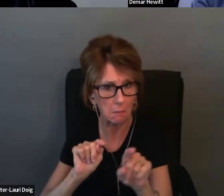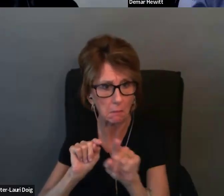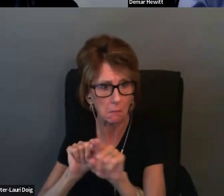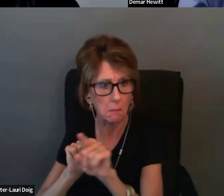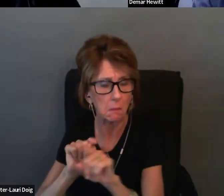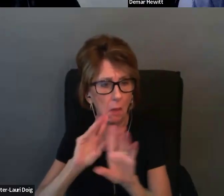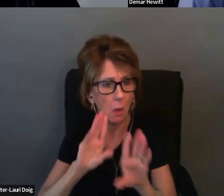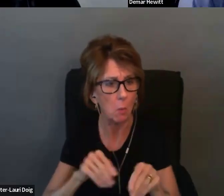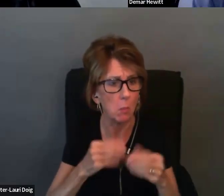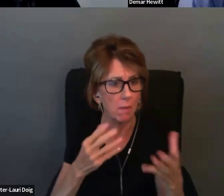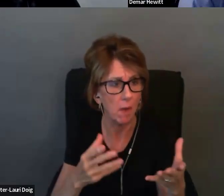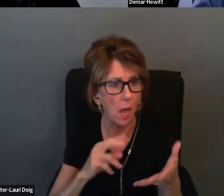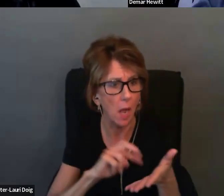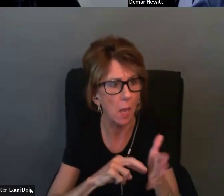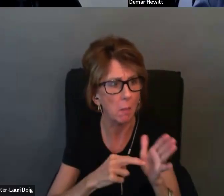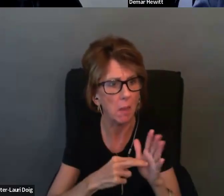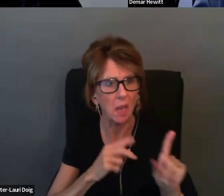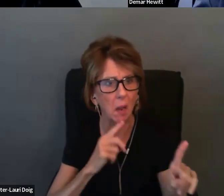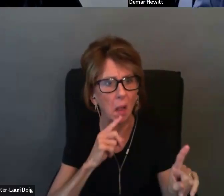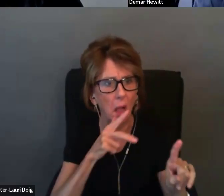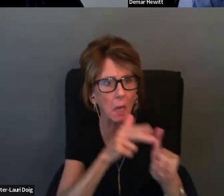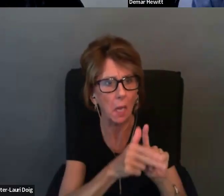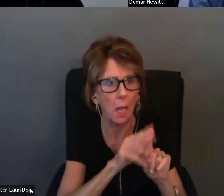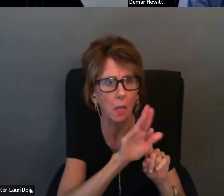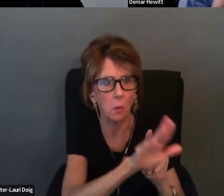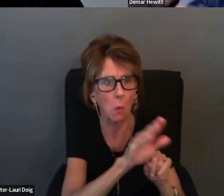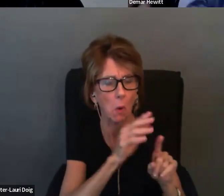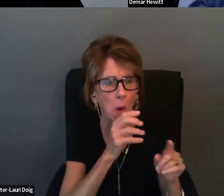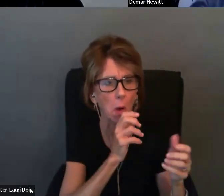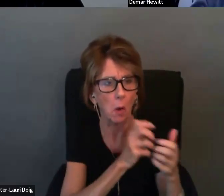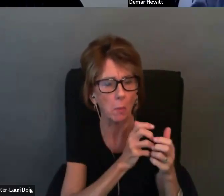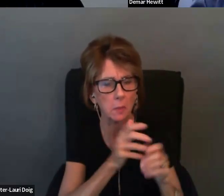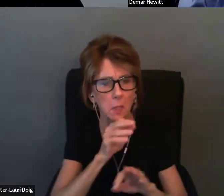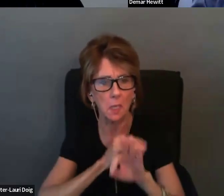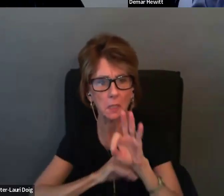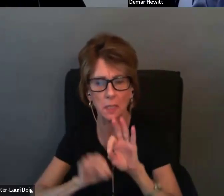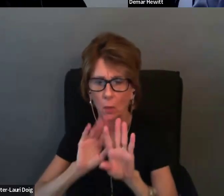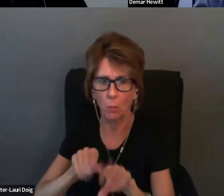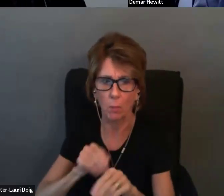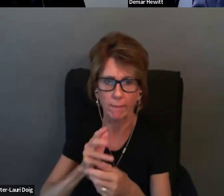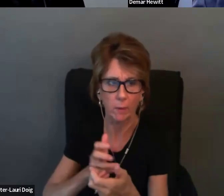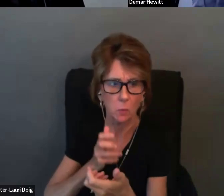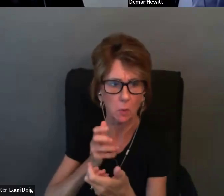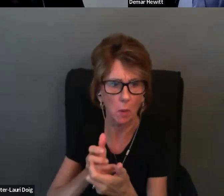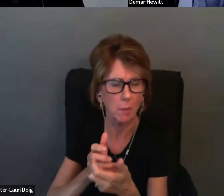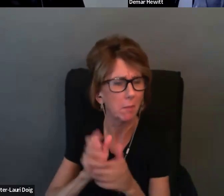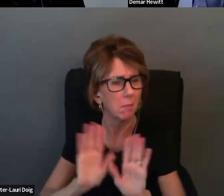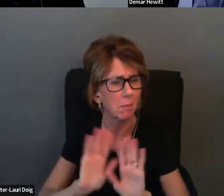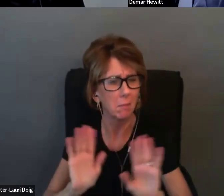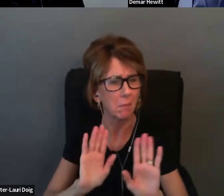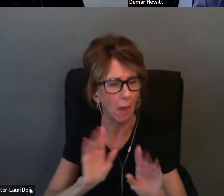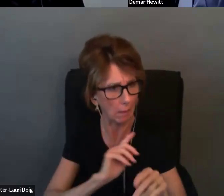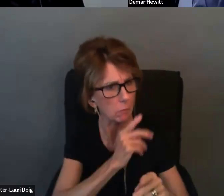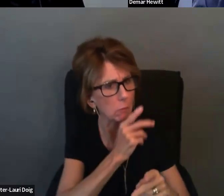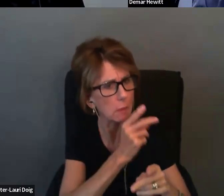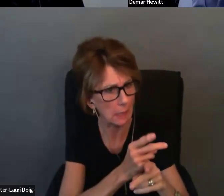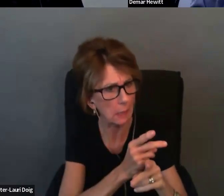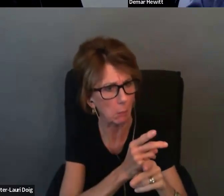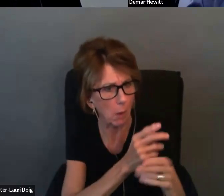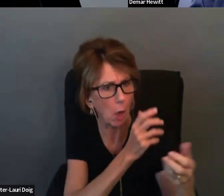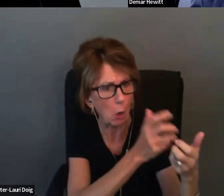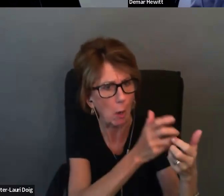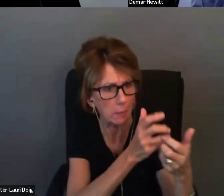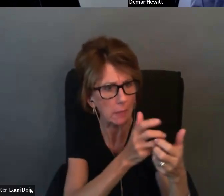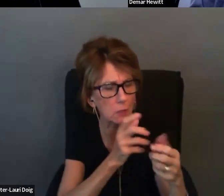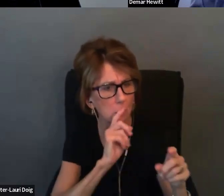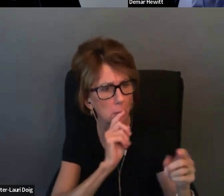tenant. That's not allowed. They have to find a way of accommodating the new tenant or the new request to the point where